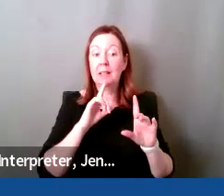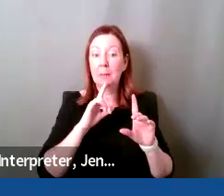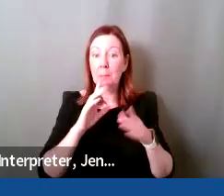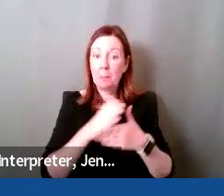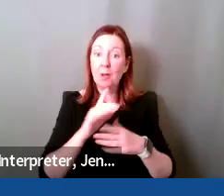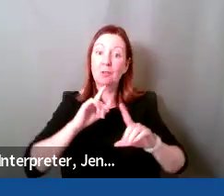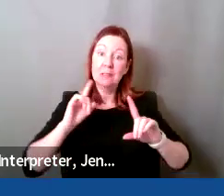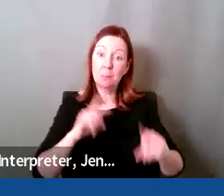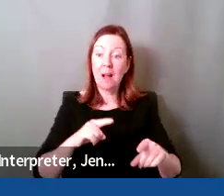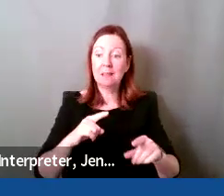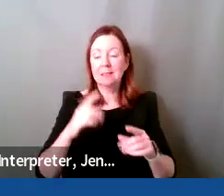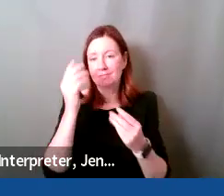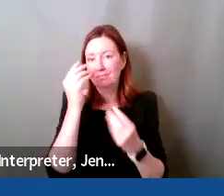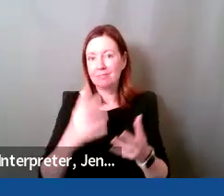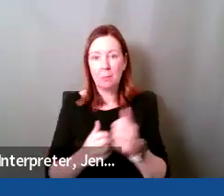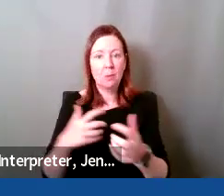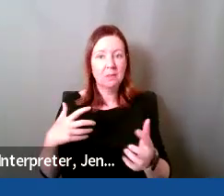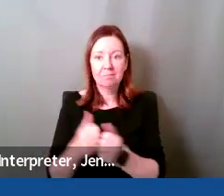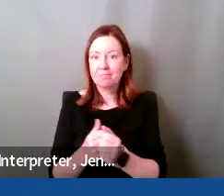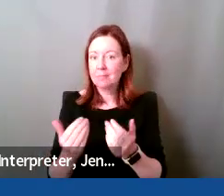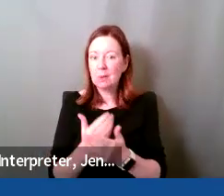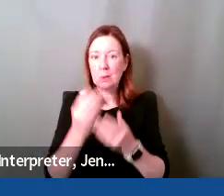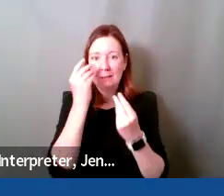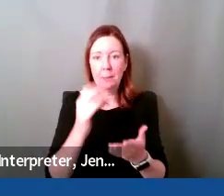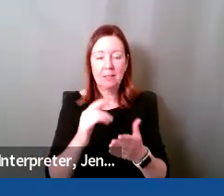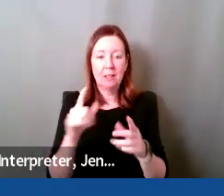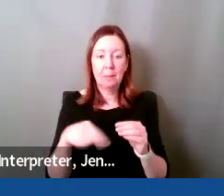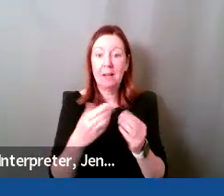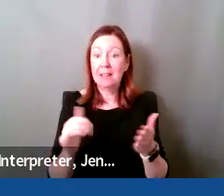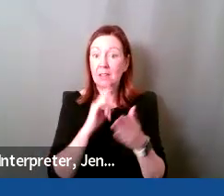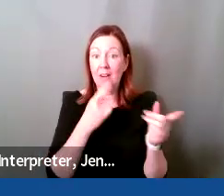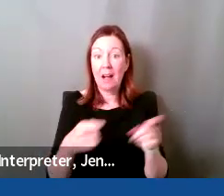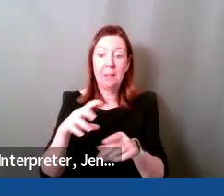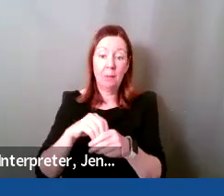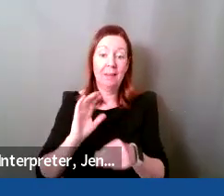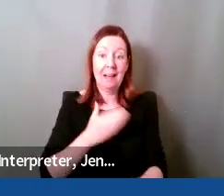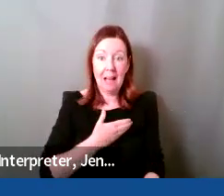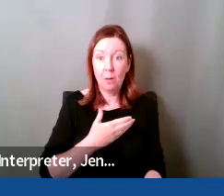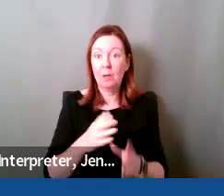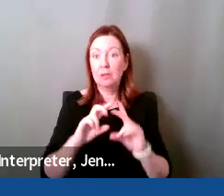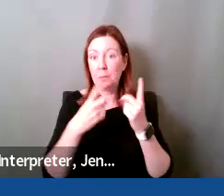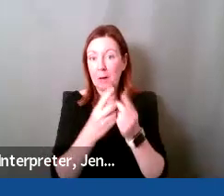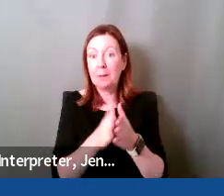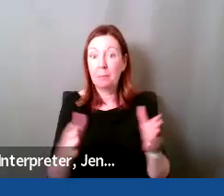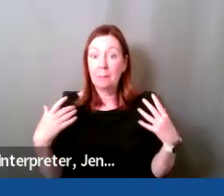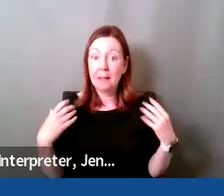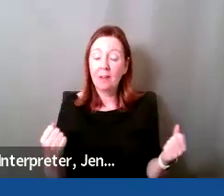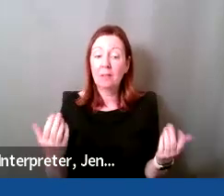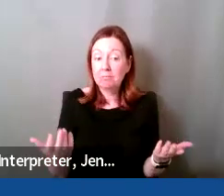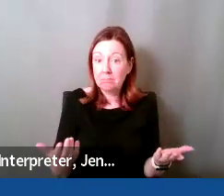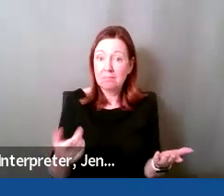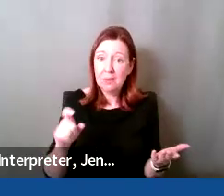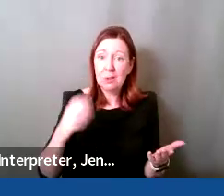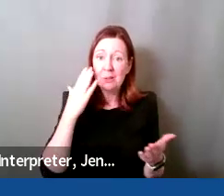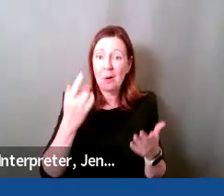will provide you with the most up-to-date information on things that are happening within the Philadelphia Department of Public Health. And why not know what's going